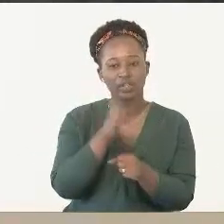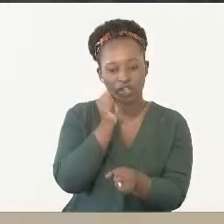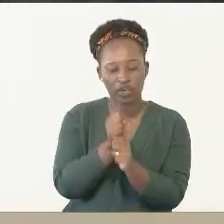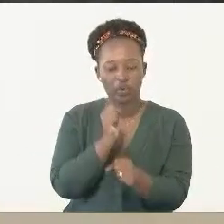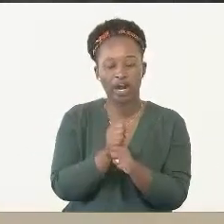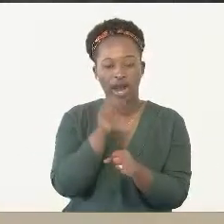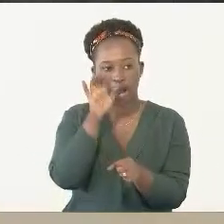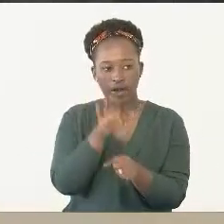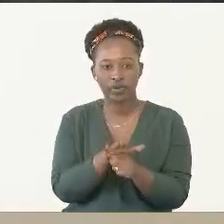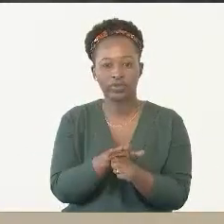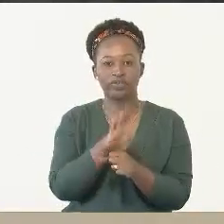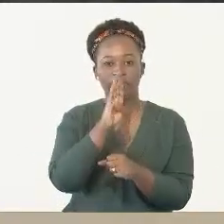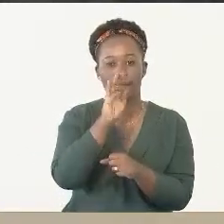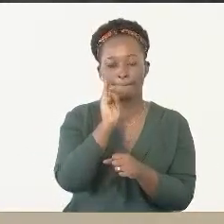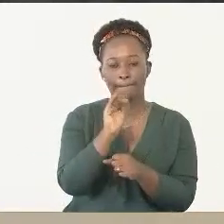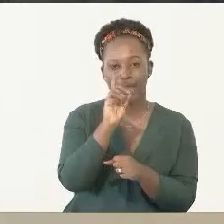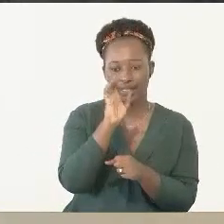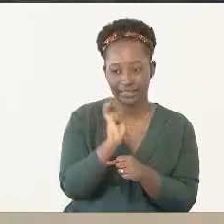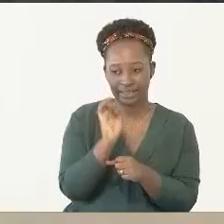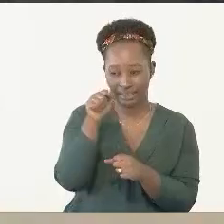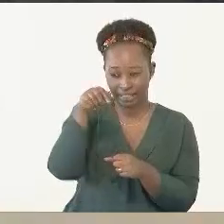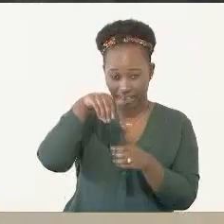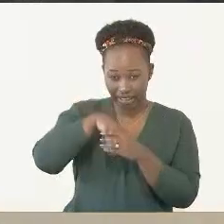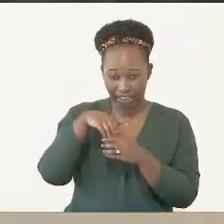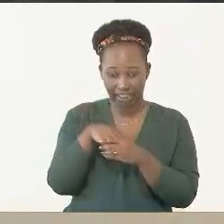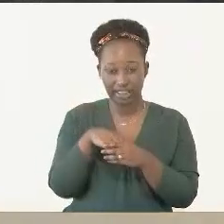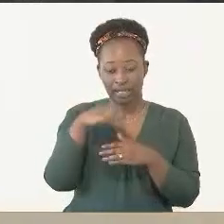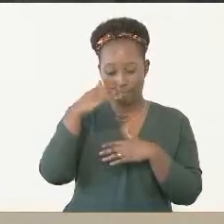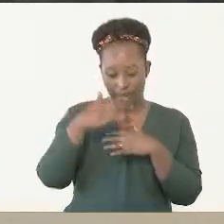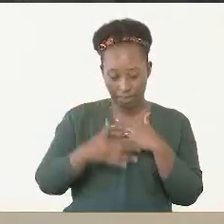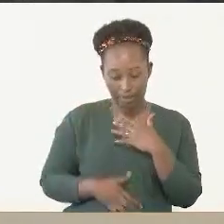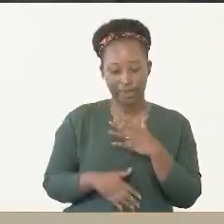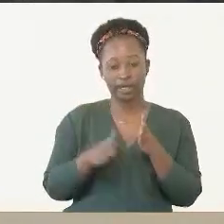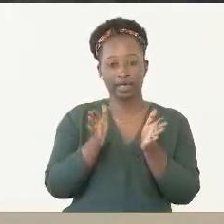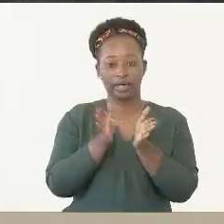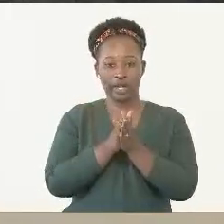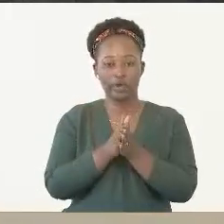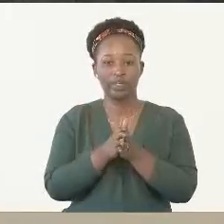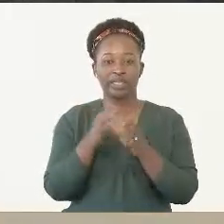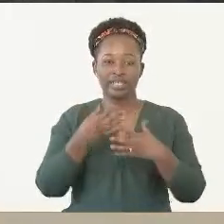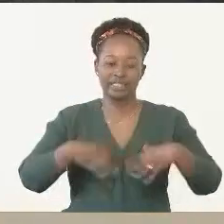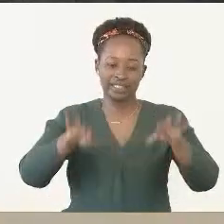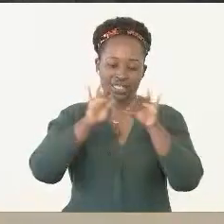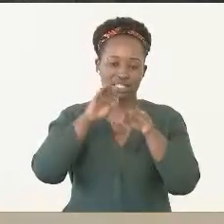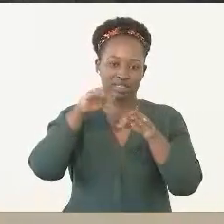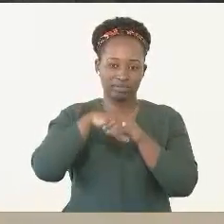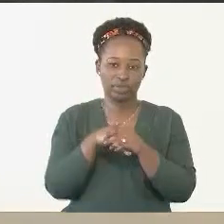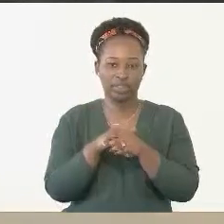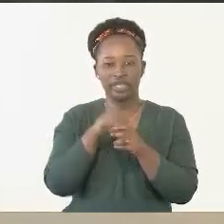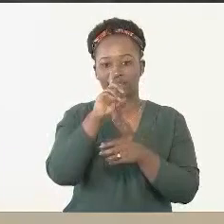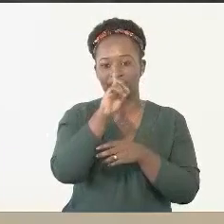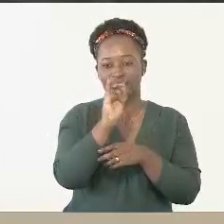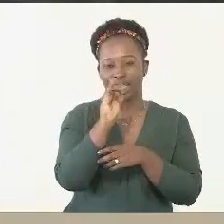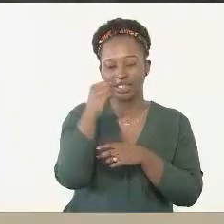bile. Bile which is stored in the gallbladder, bile which is very important in digestion of